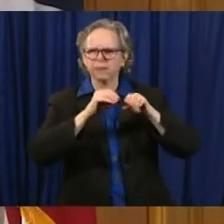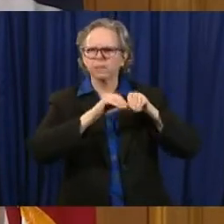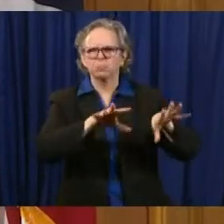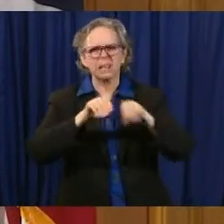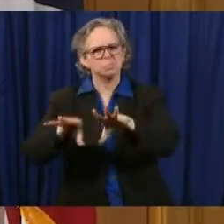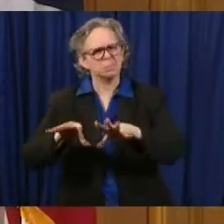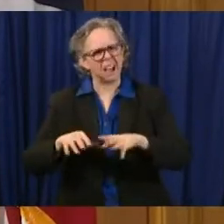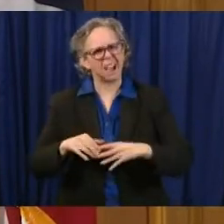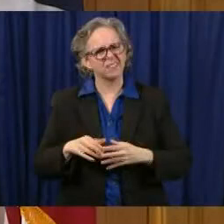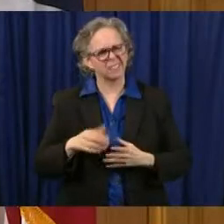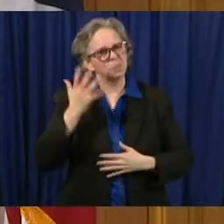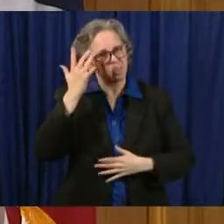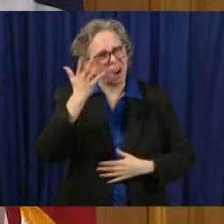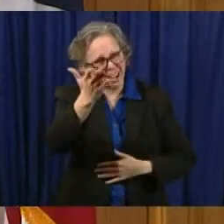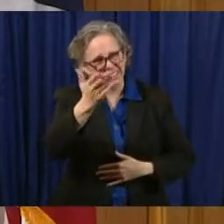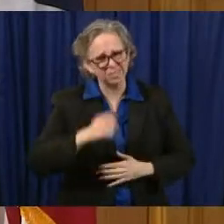candidly,